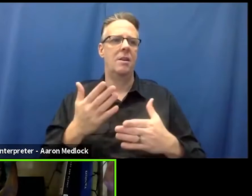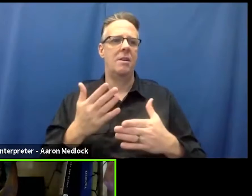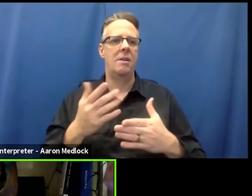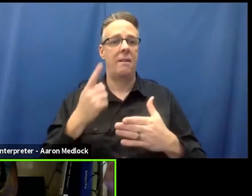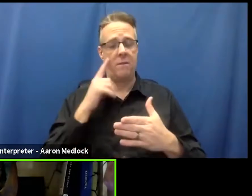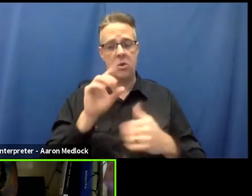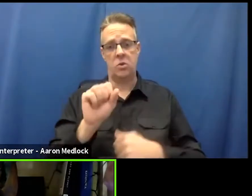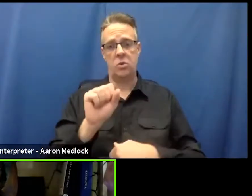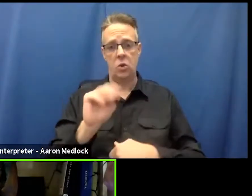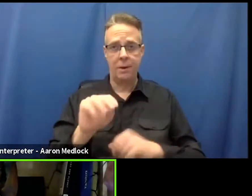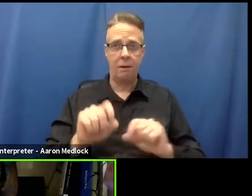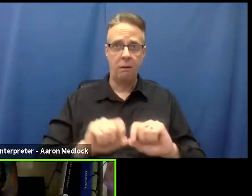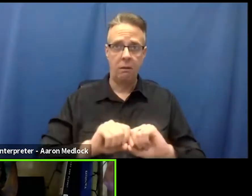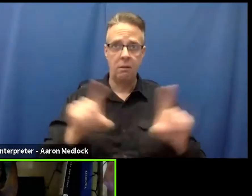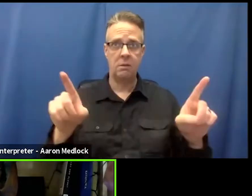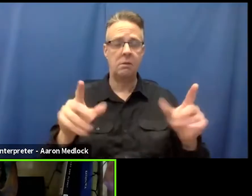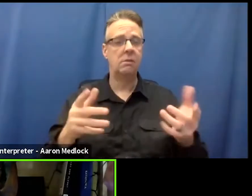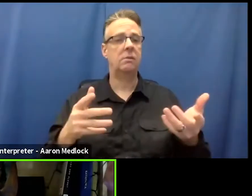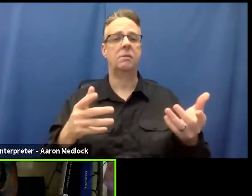social media is